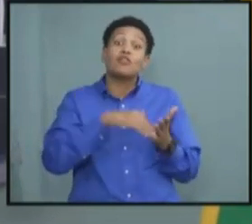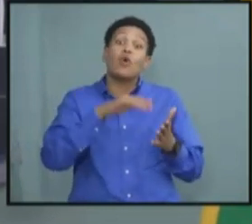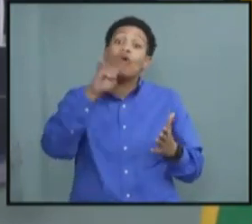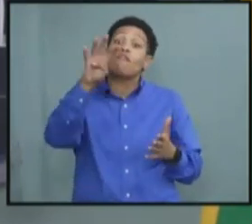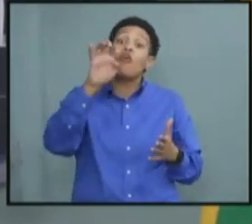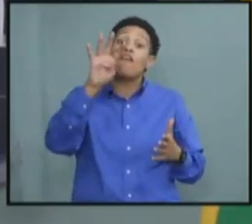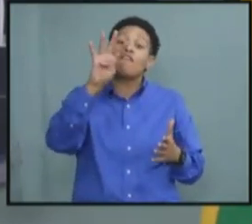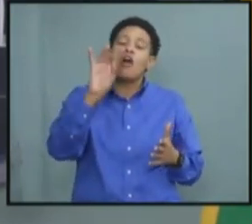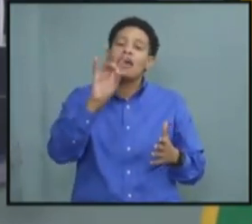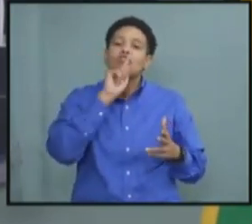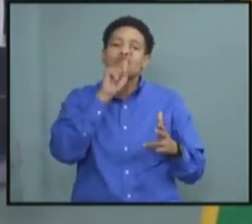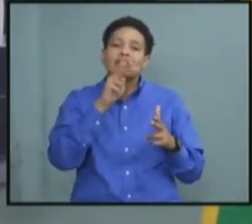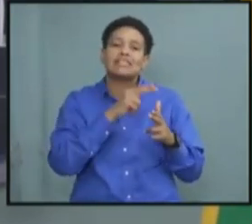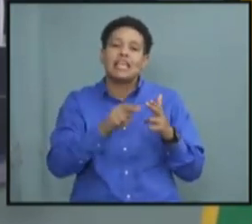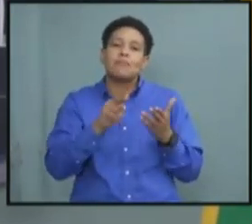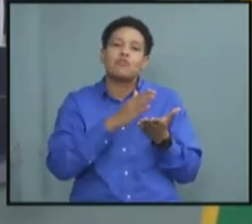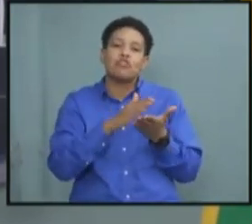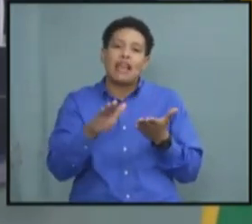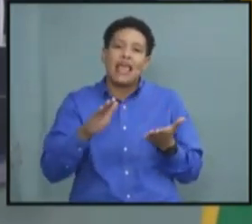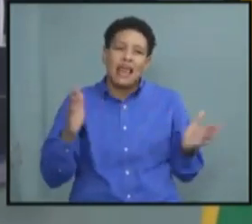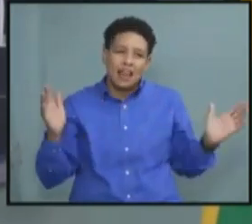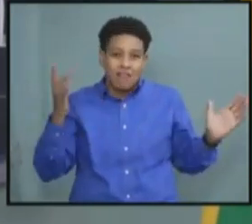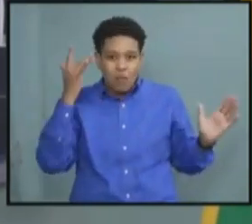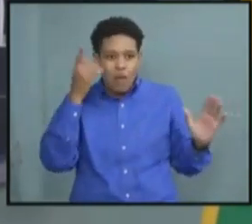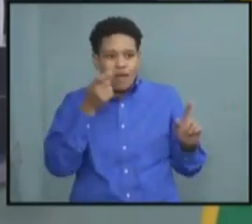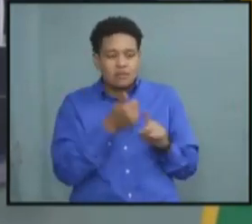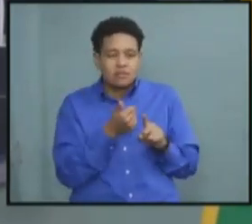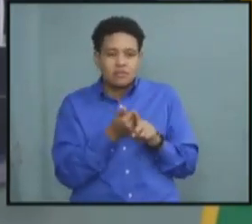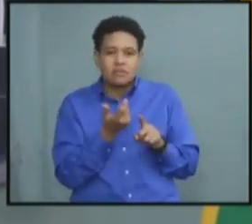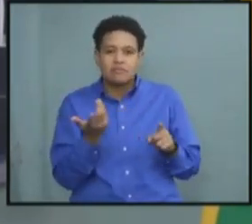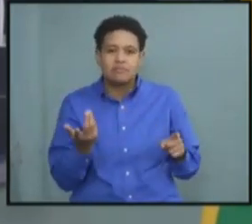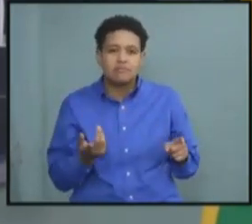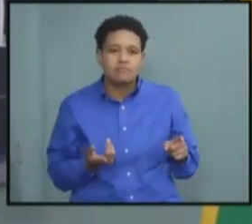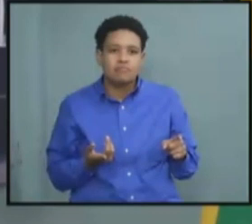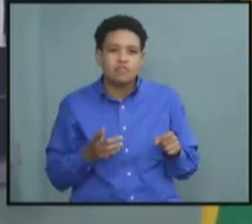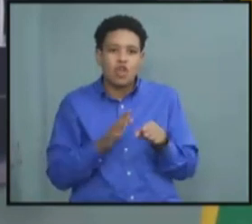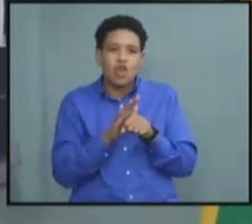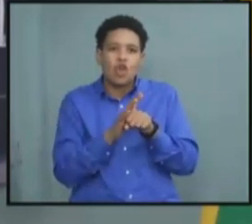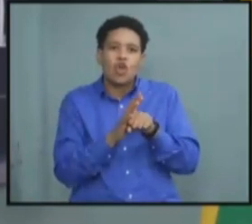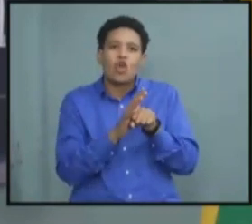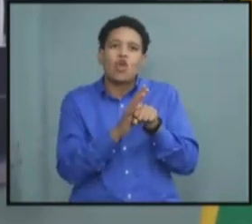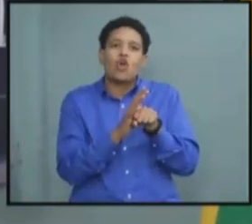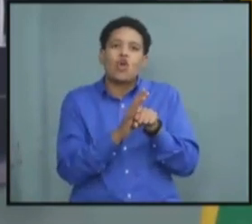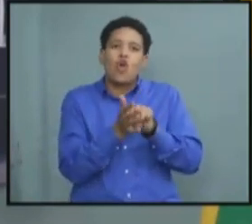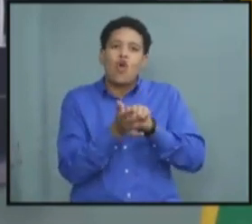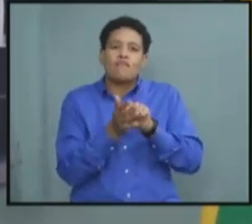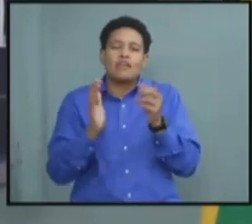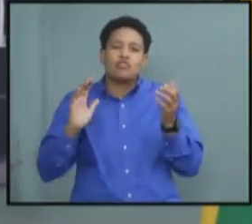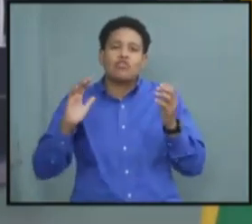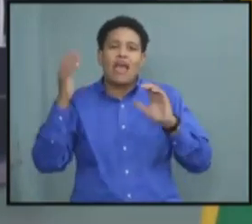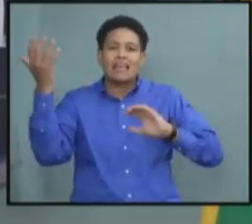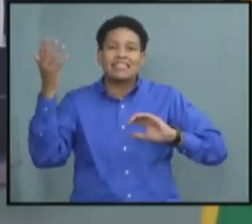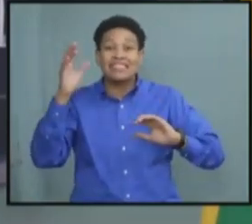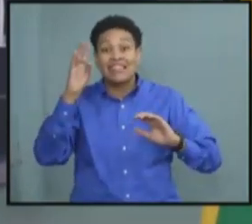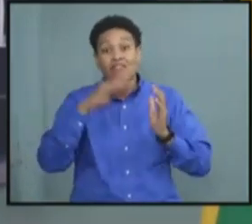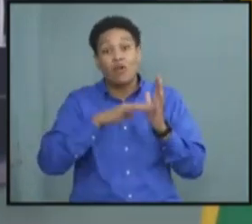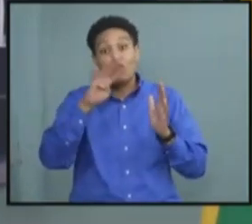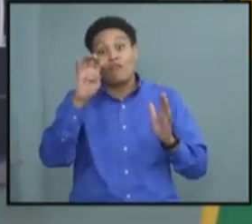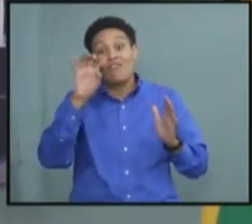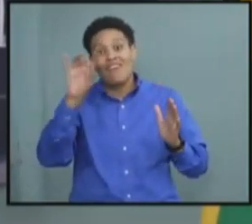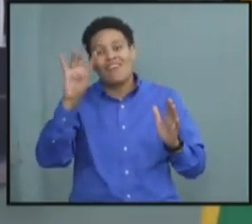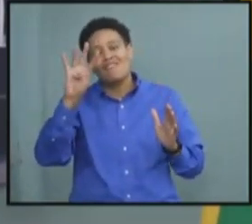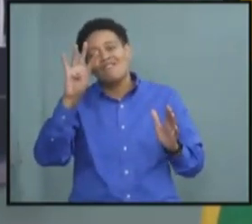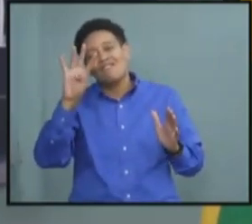7,448 were temporarily laid off because of the COVID crisis. And I'm happy to